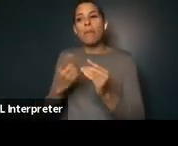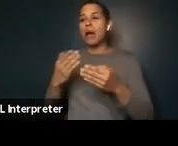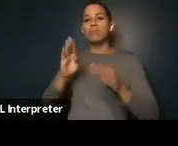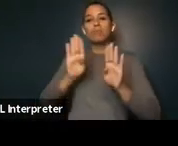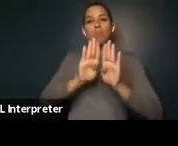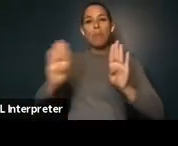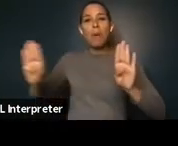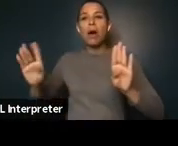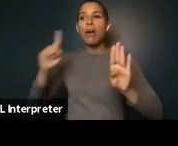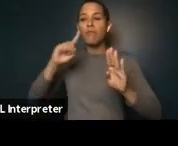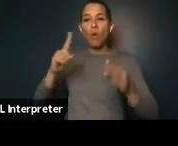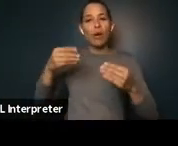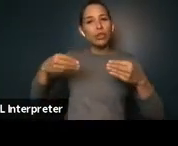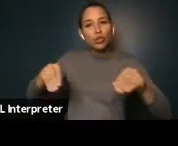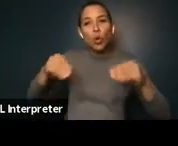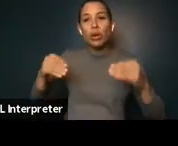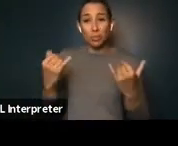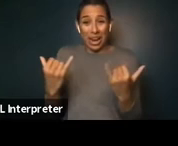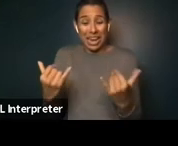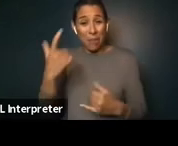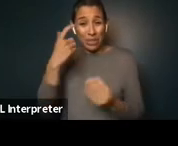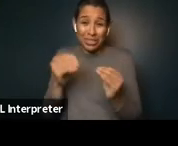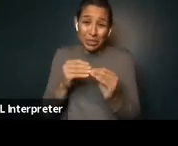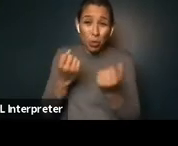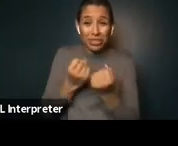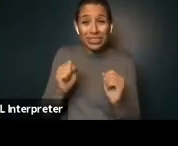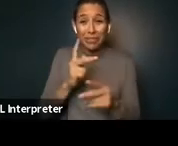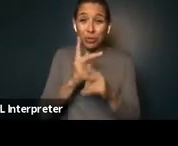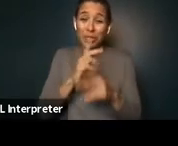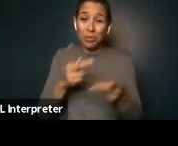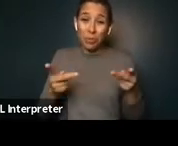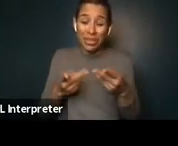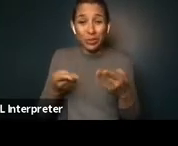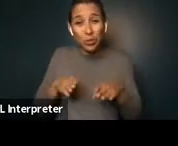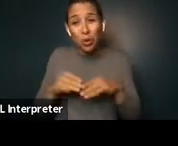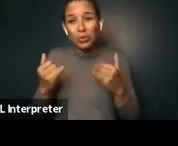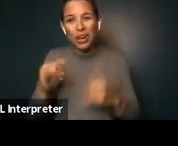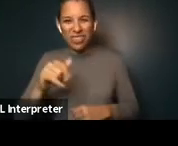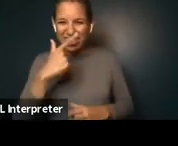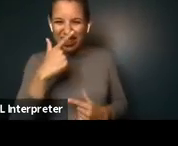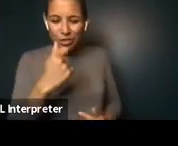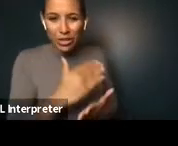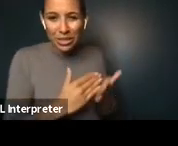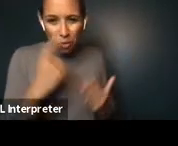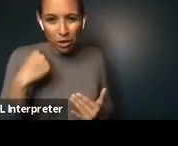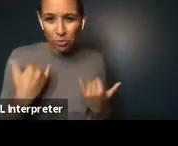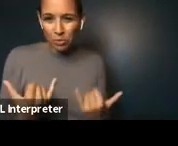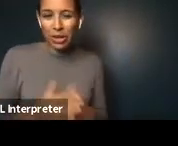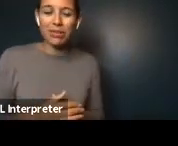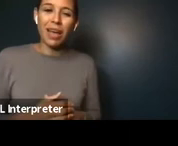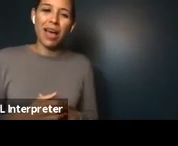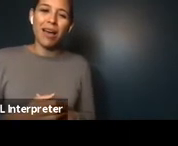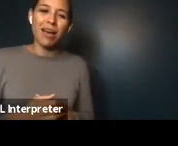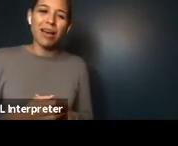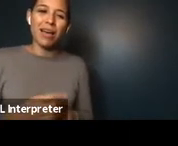interesting to me. Um, but also like the language of the, the dominant visual language that you see at the